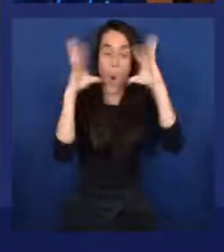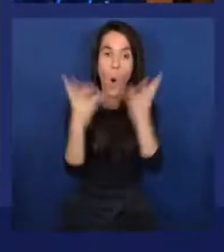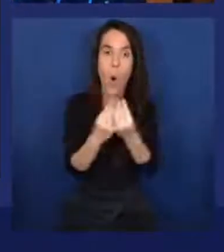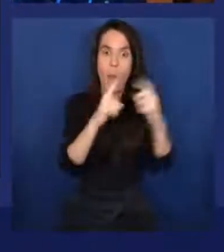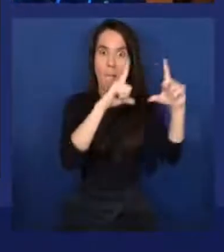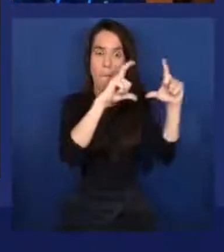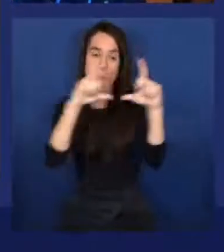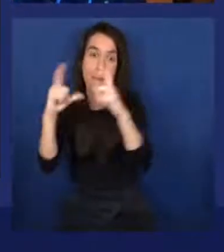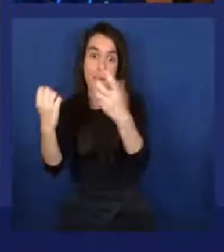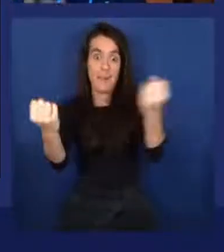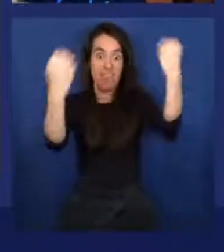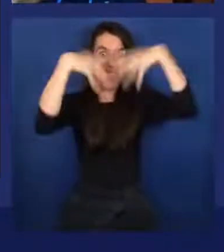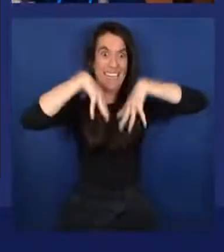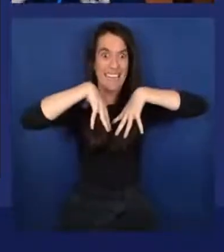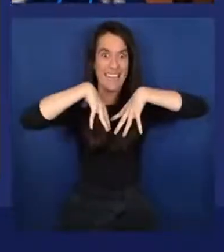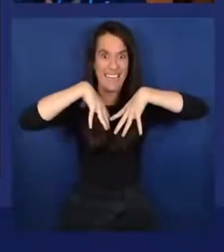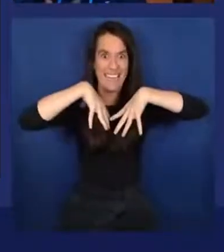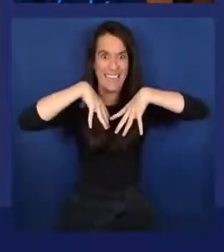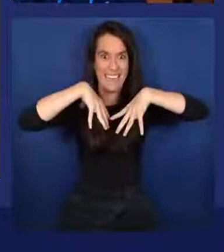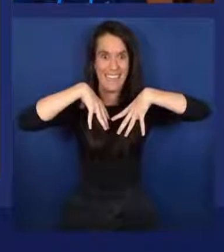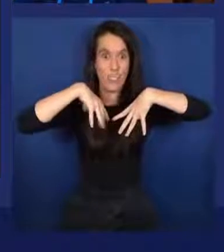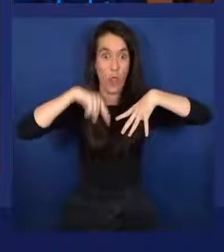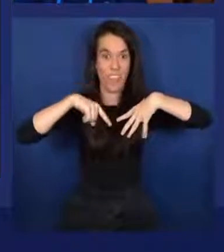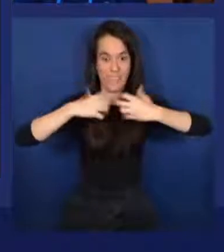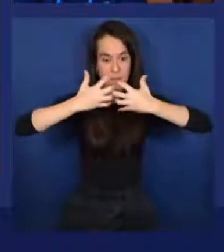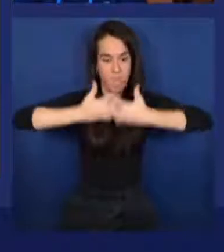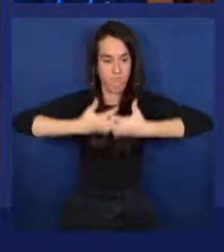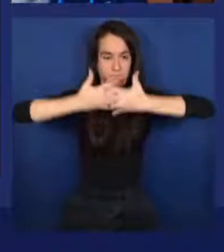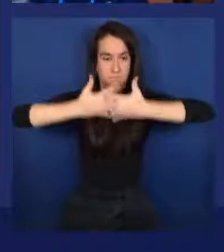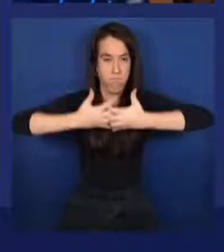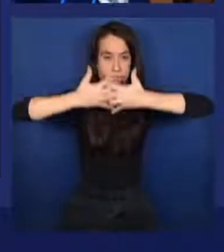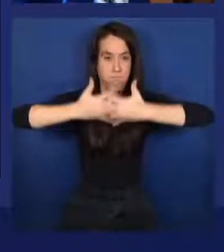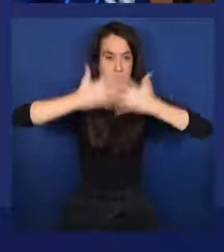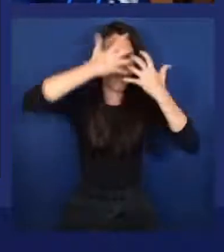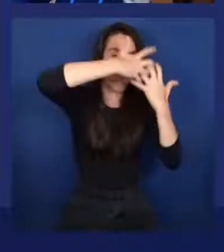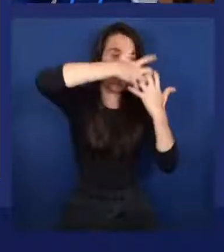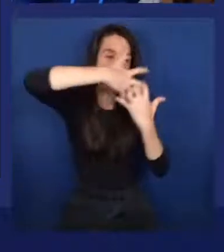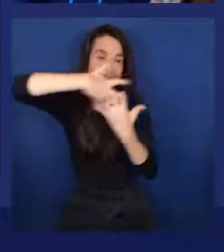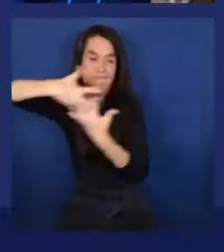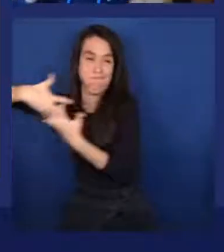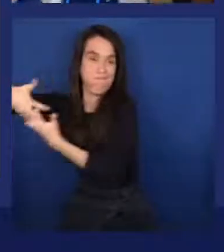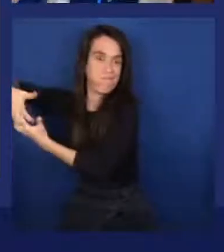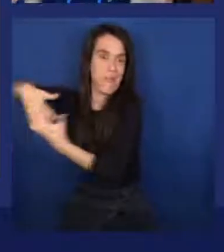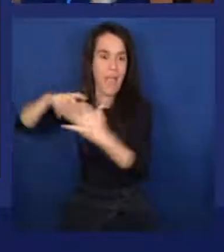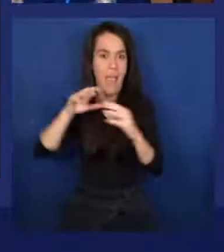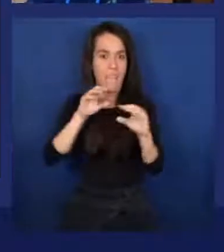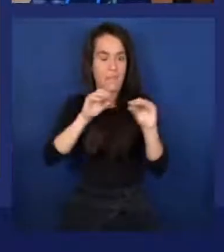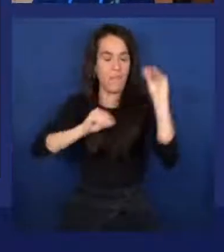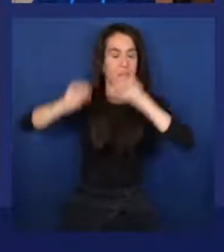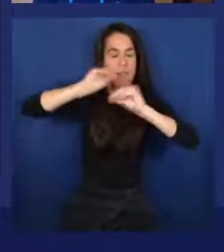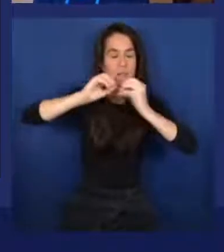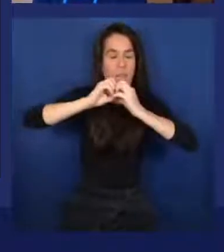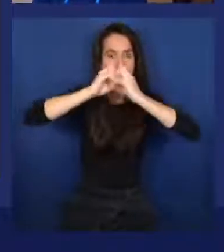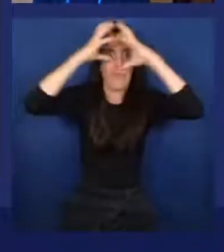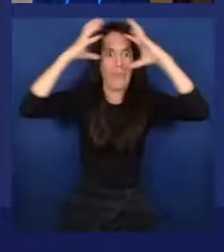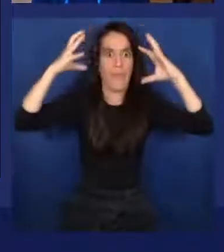Simpson's images, and then you're sort of comparing it, if